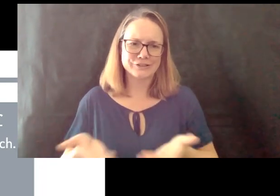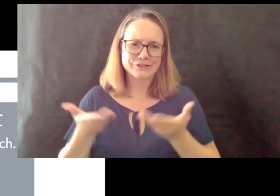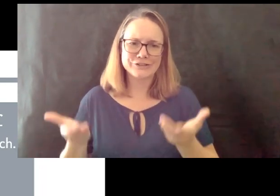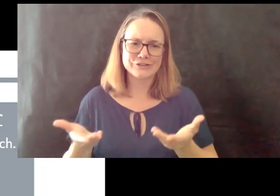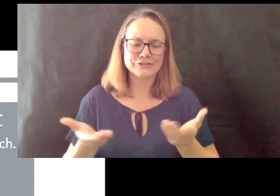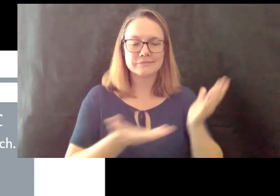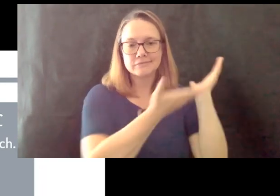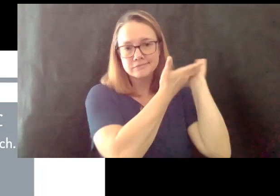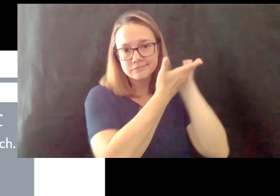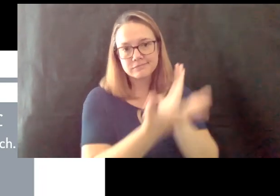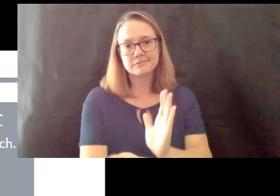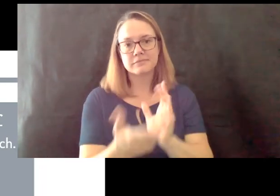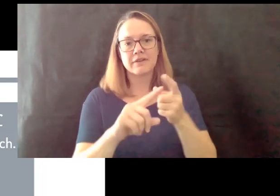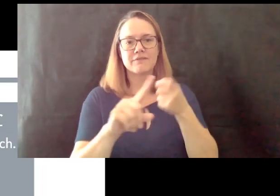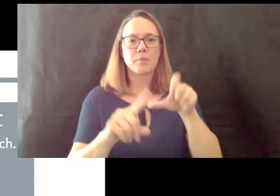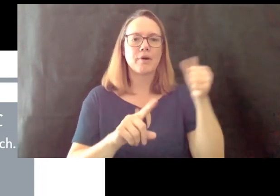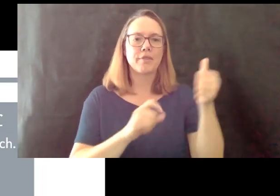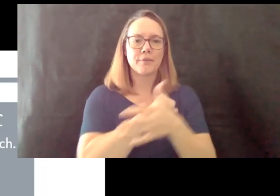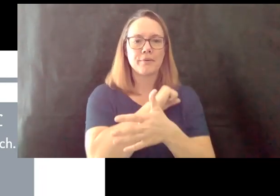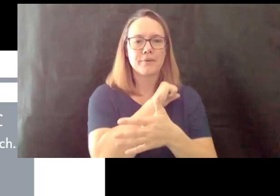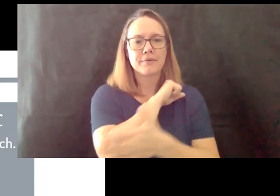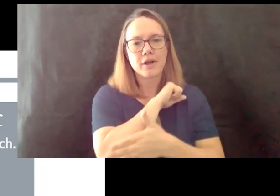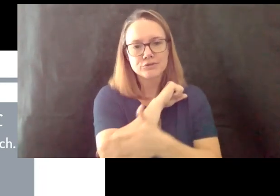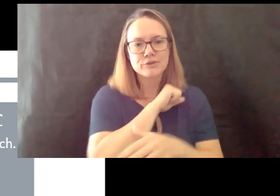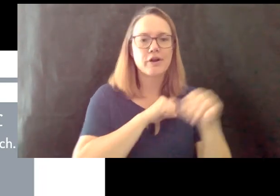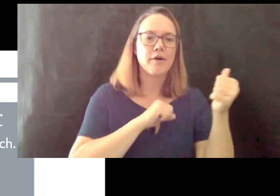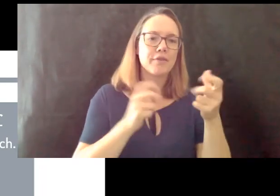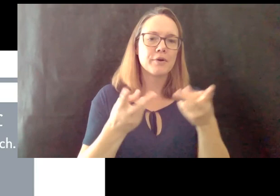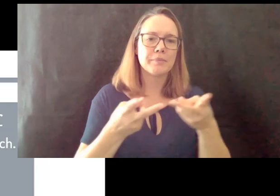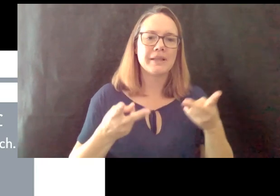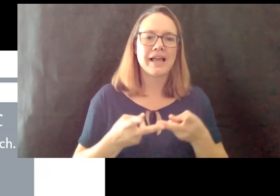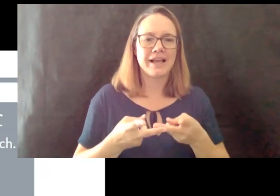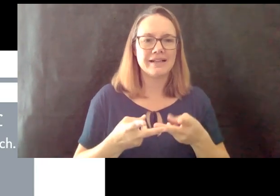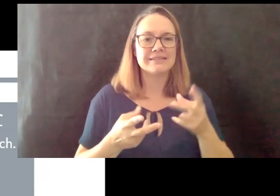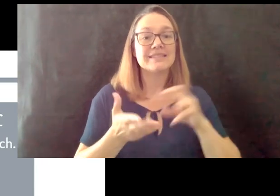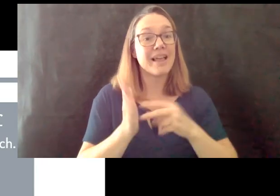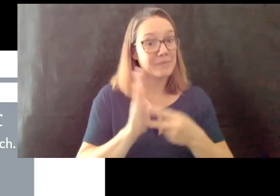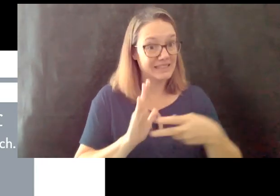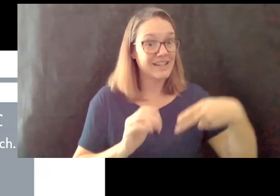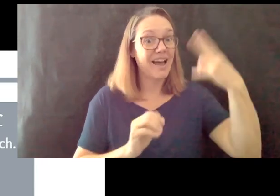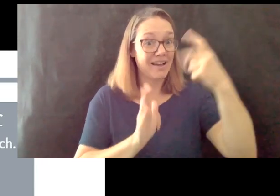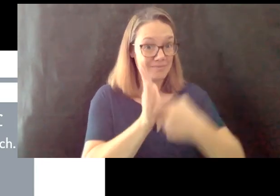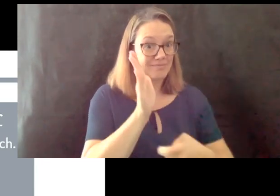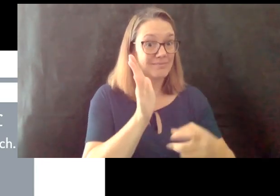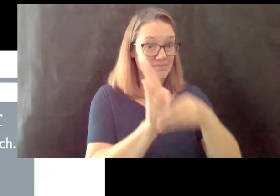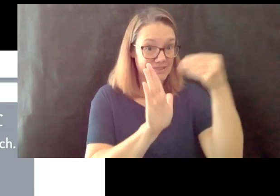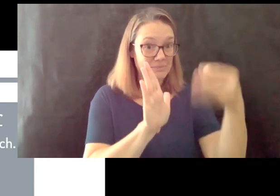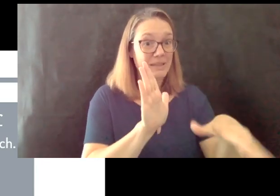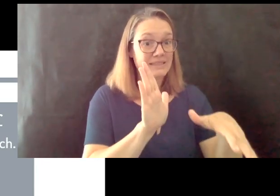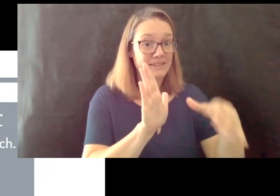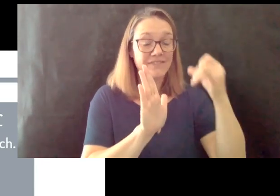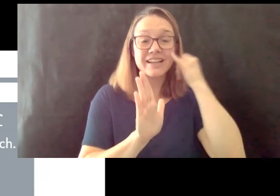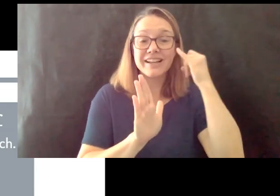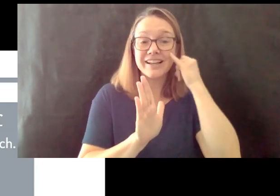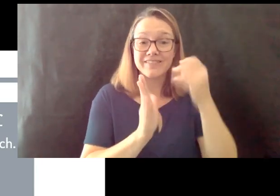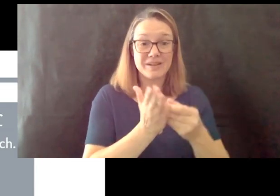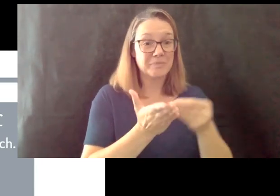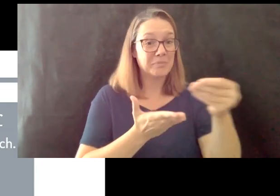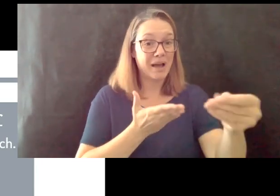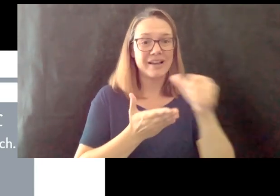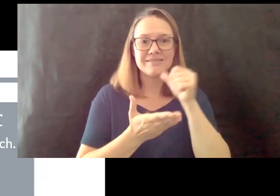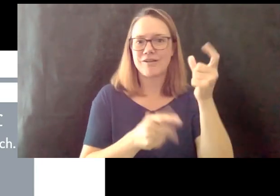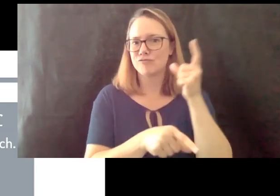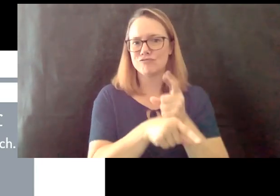Obviously they weren't grown here, so they had to be brought in from somewhere else. So that comes with, you know, a higher price tag. It's gonna be